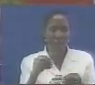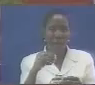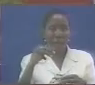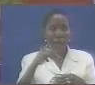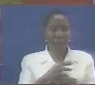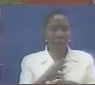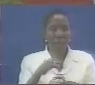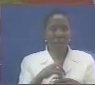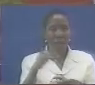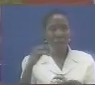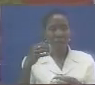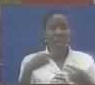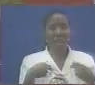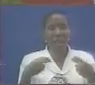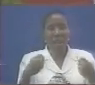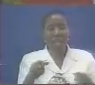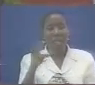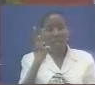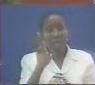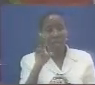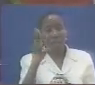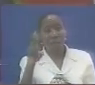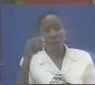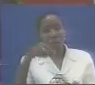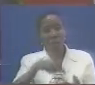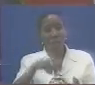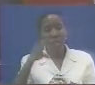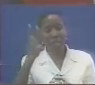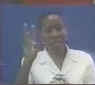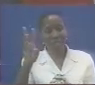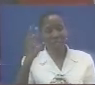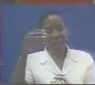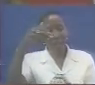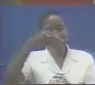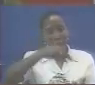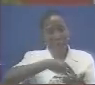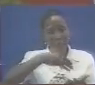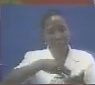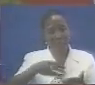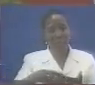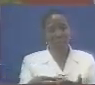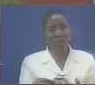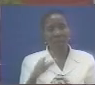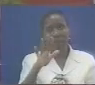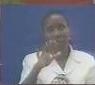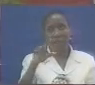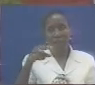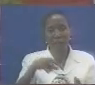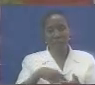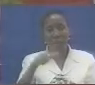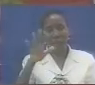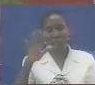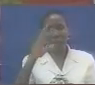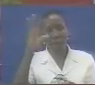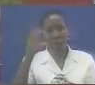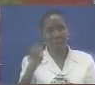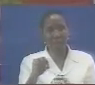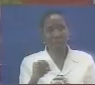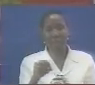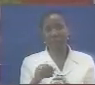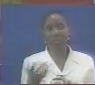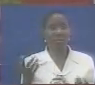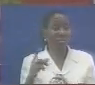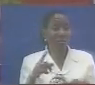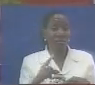is $62.6 million, 5.7% of total expenditure. We have no choice.